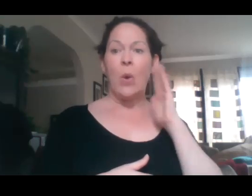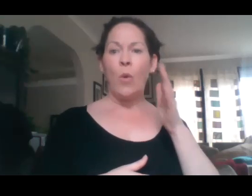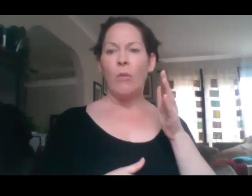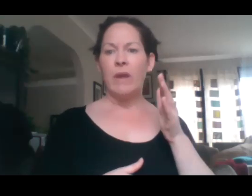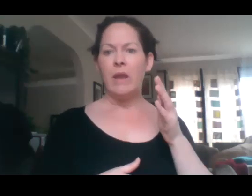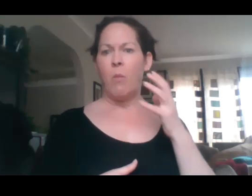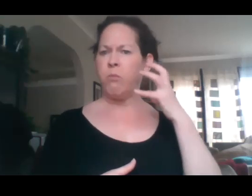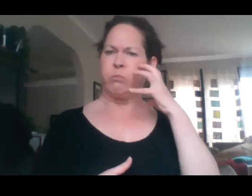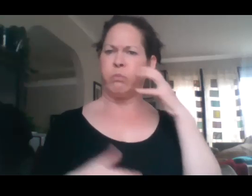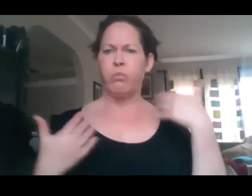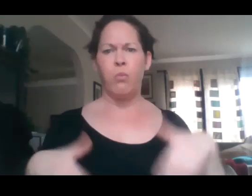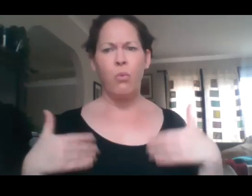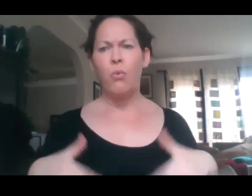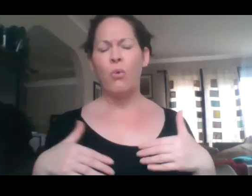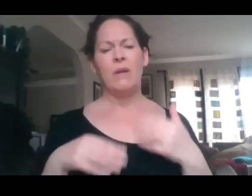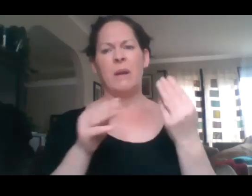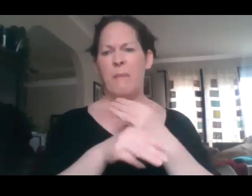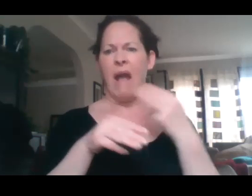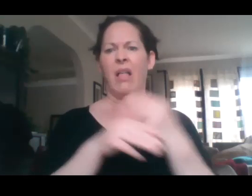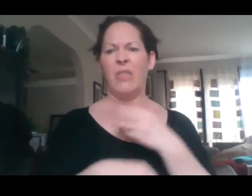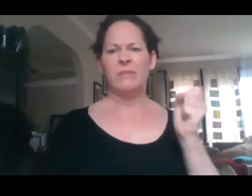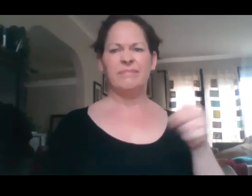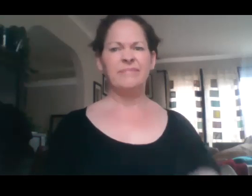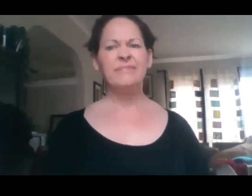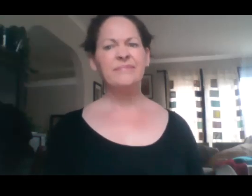very large on some of the mathematics behind the